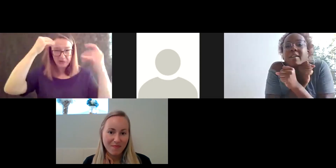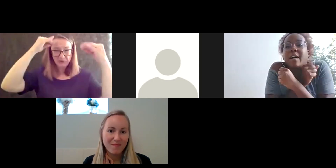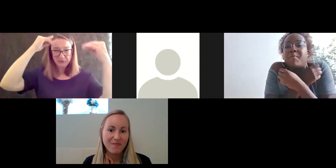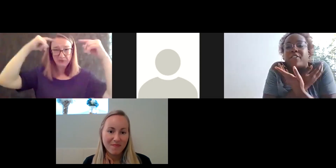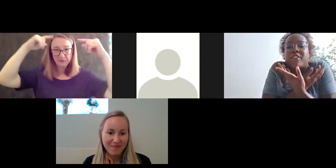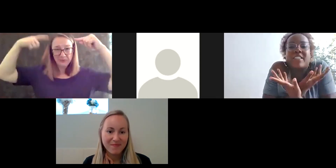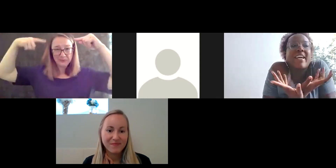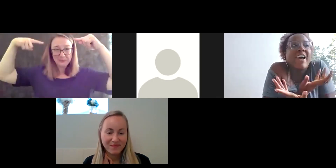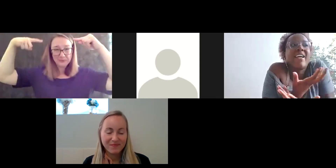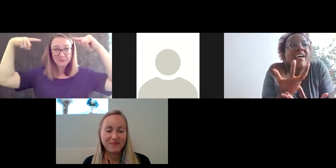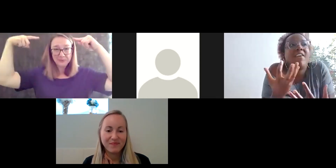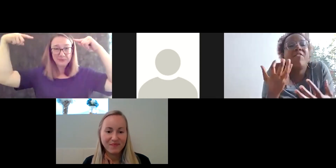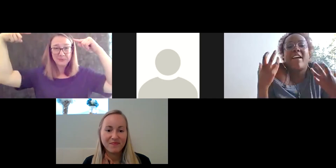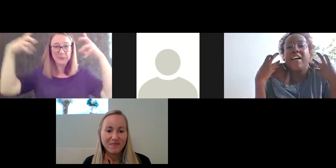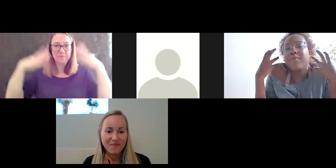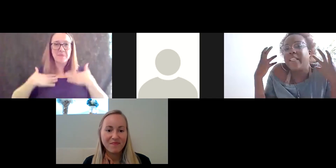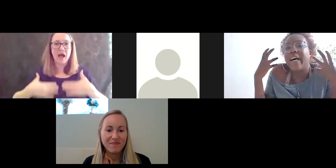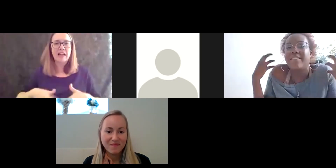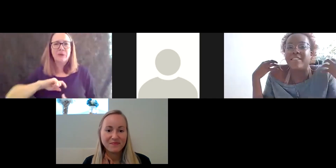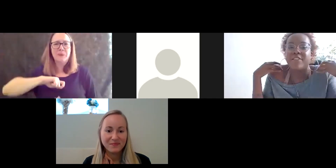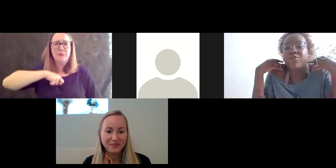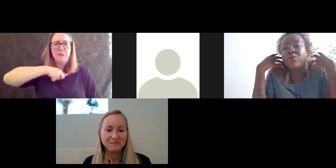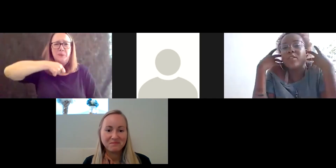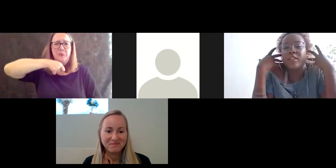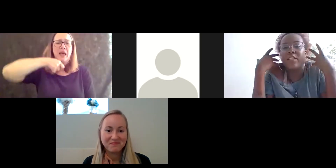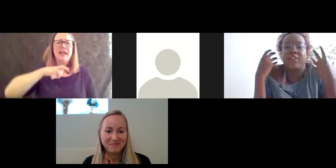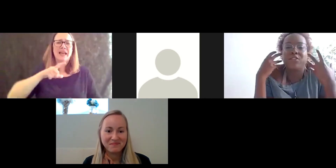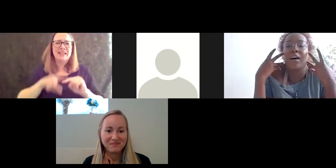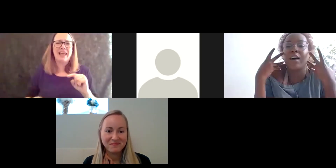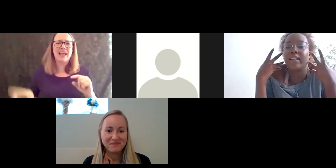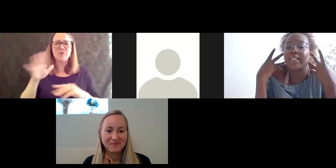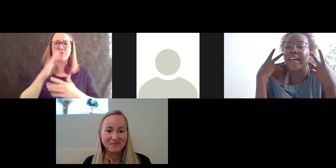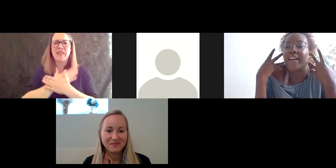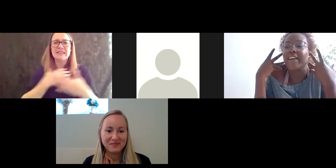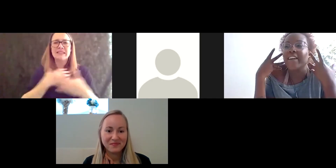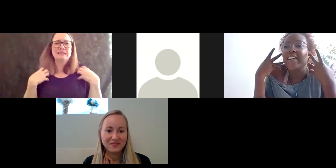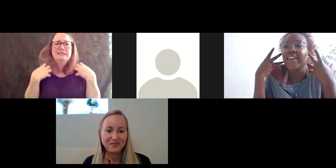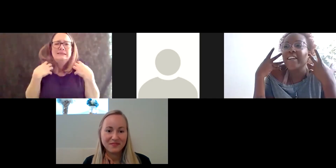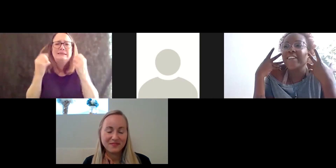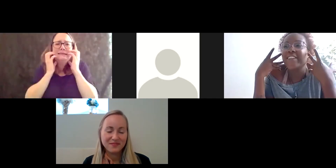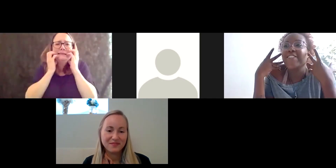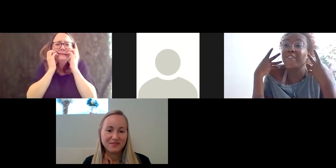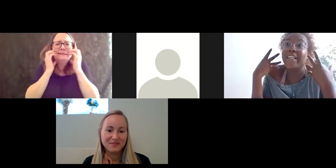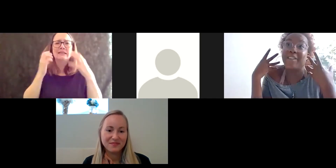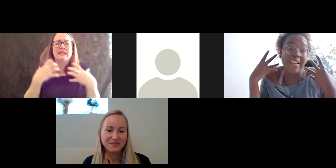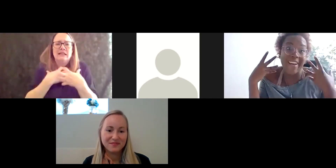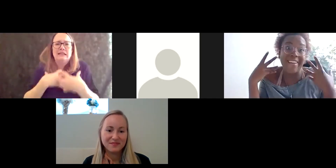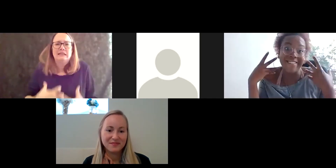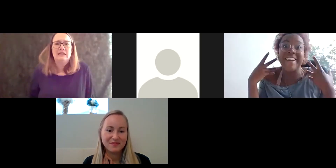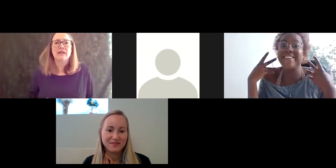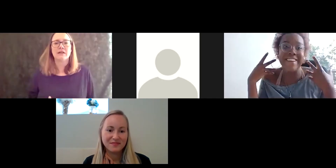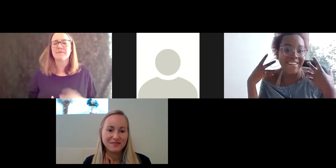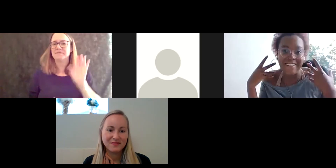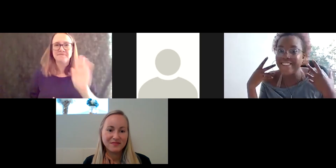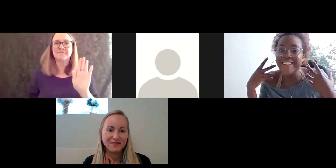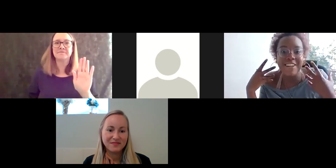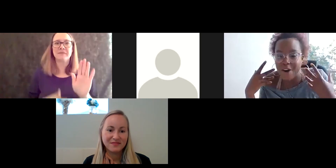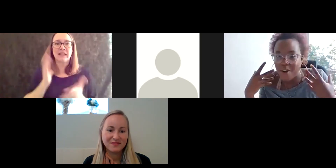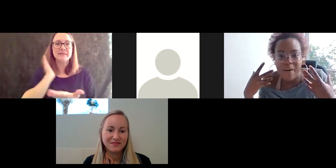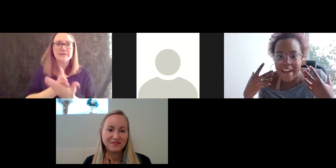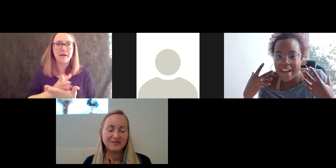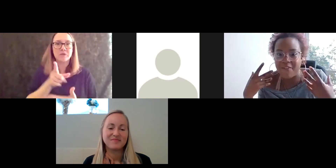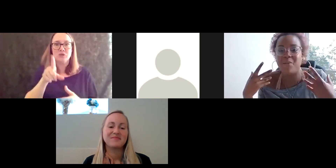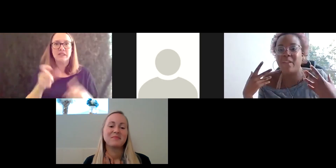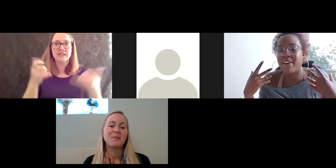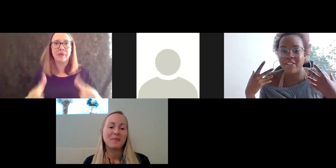so wound up and you're just like, I can't relax, and your shoulders and your jaw, and it's like, you need to play. Like, nothing's gonna